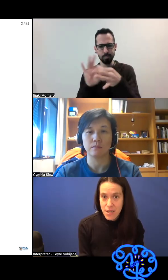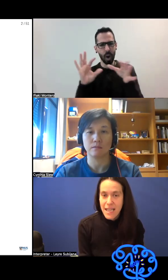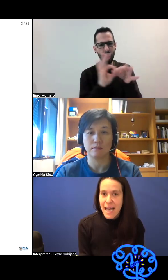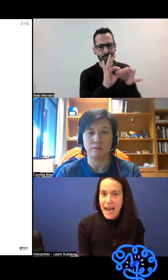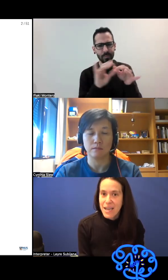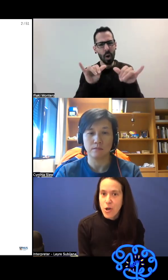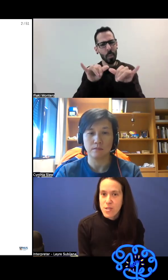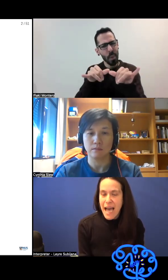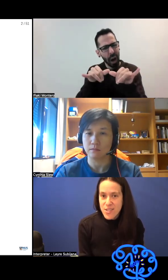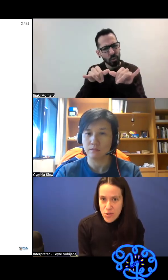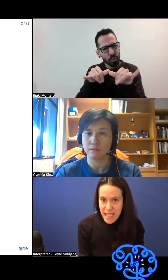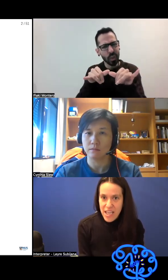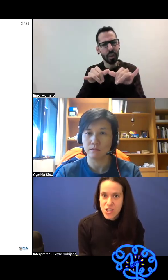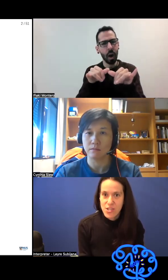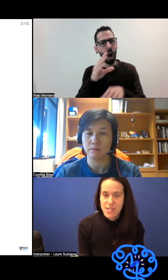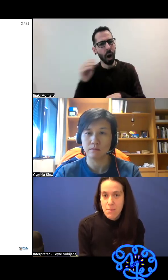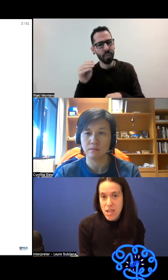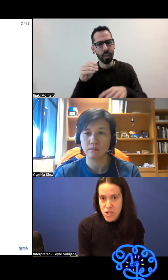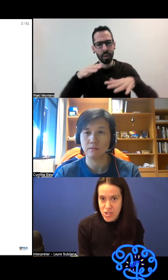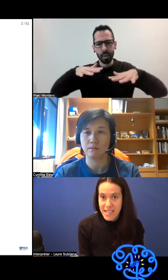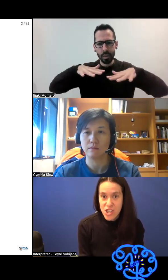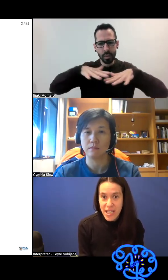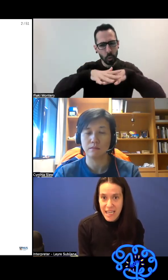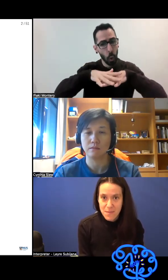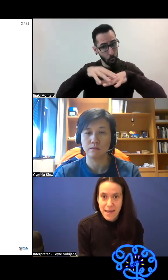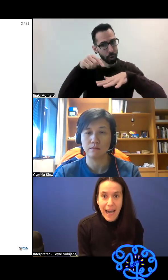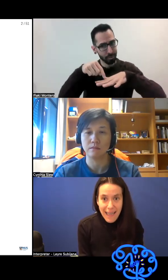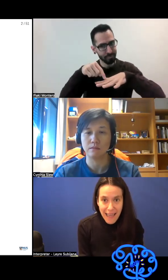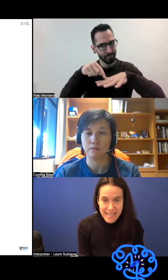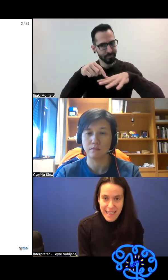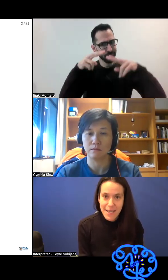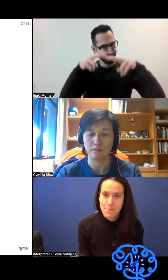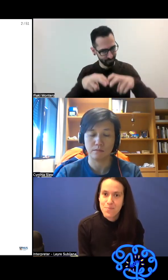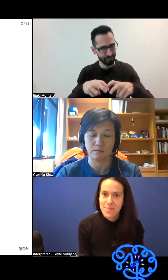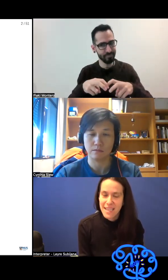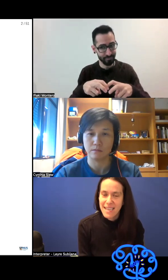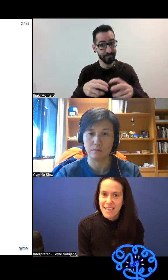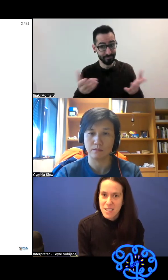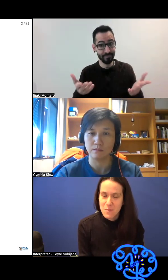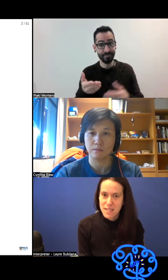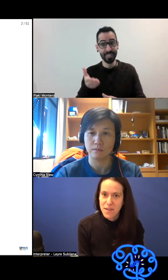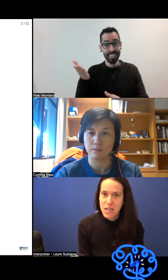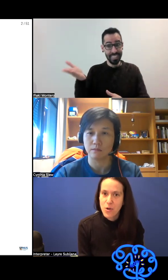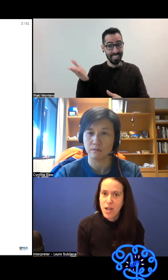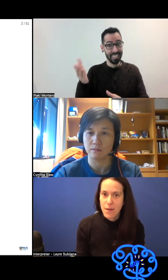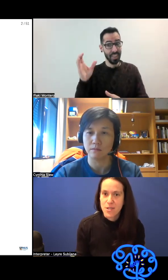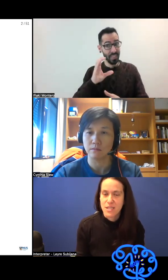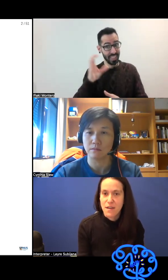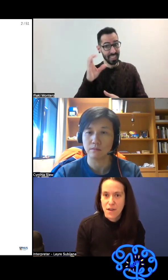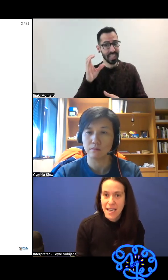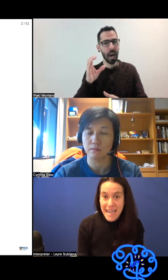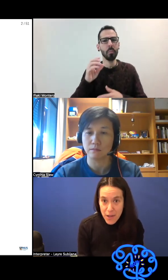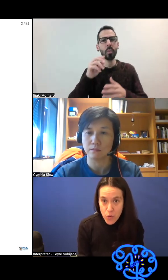lexicon and those associations and measures that she has been analyzing, specifically when it comes